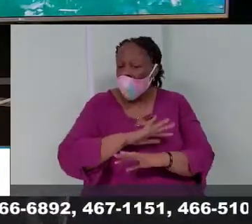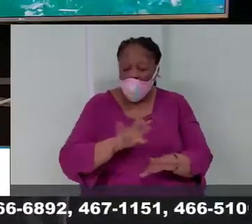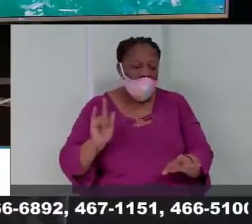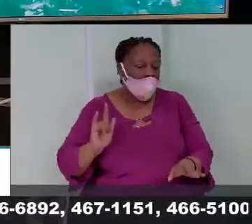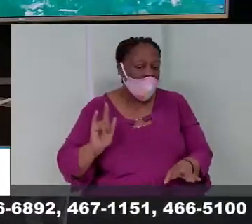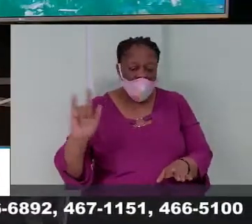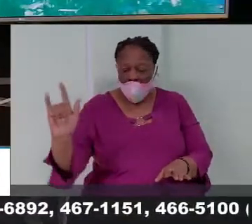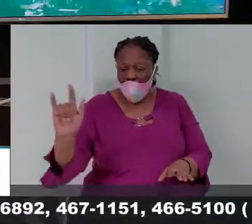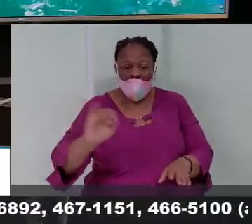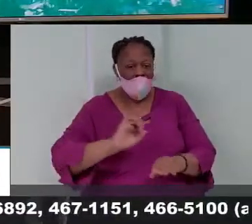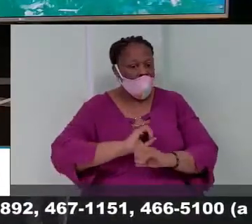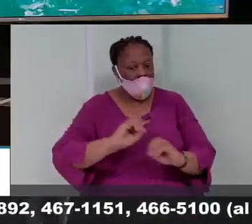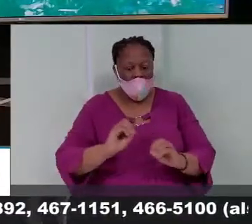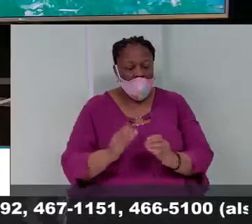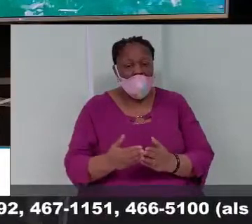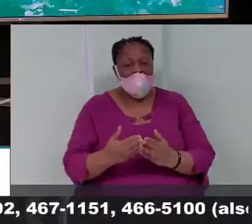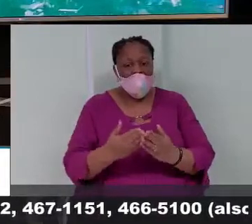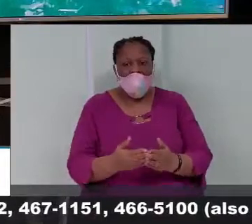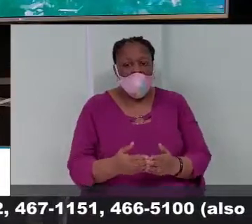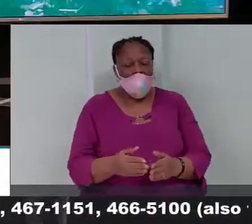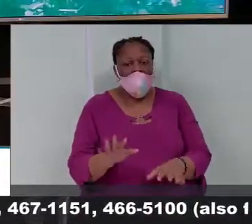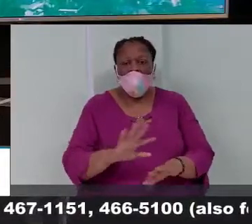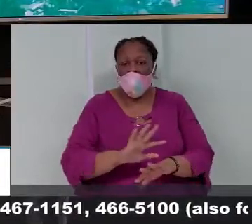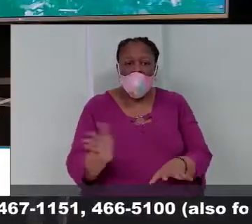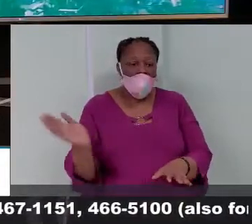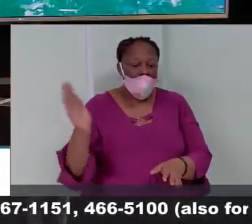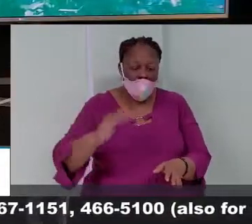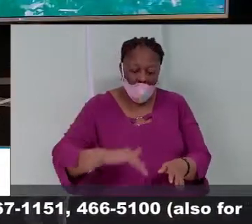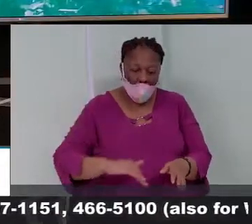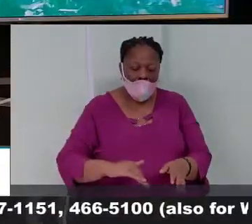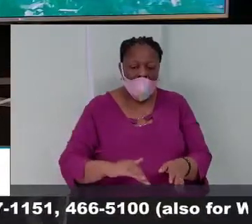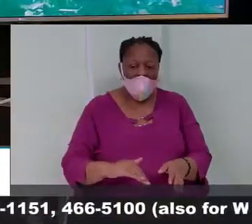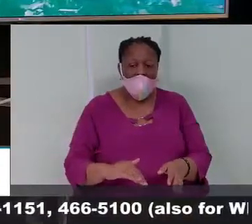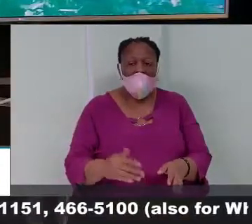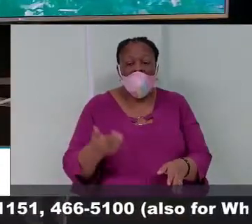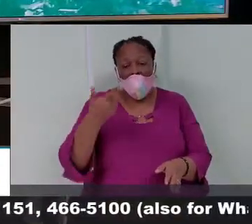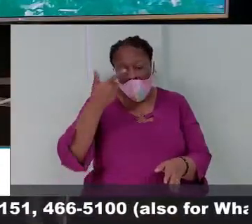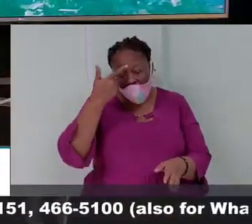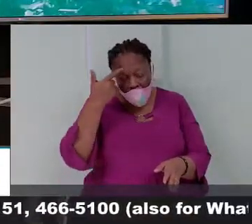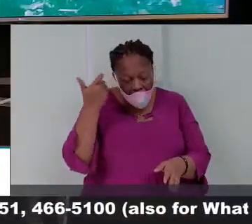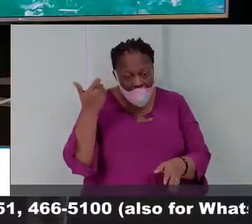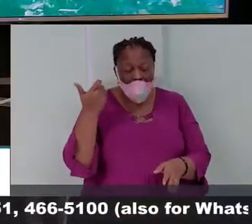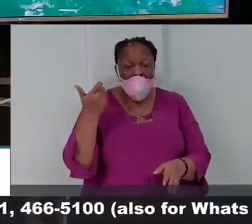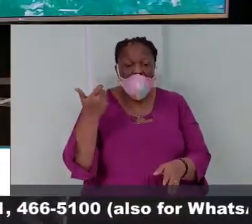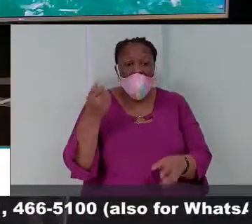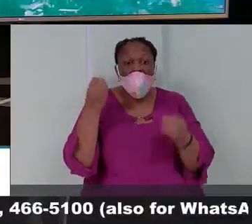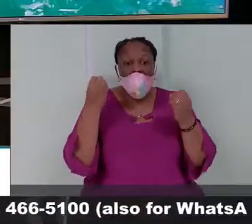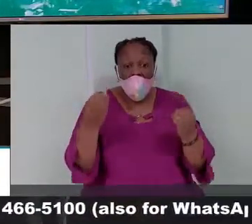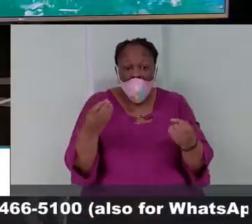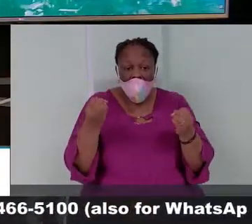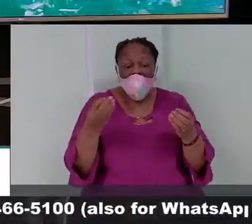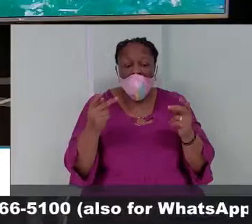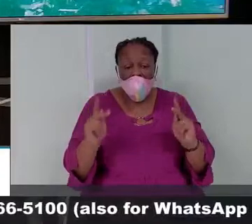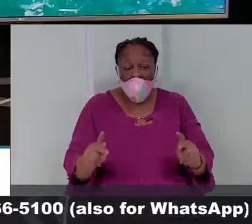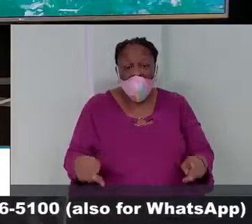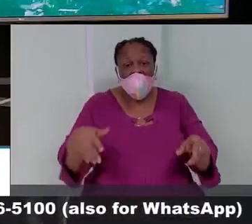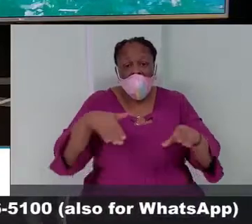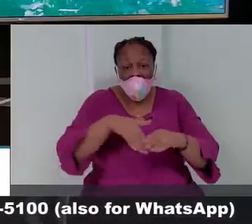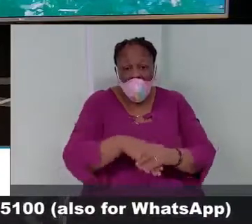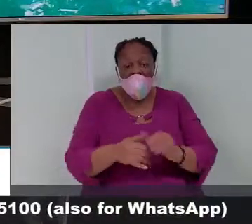or limiting entry of persons or travelers from these countries to their country in order